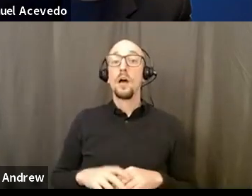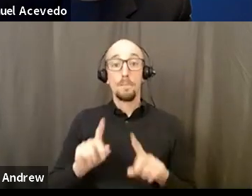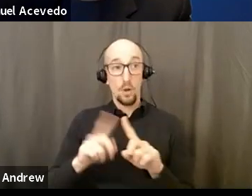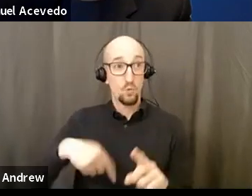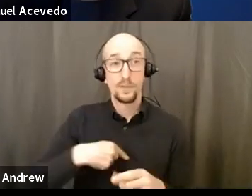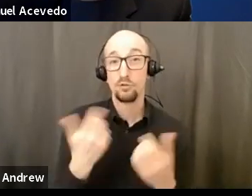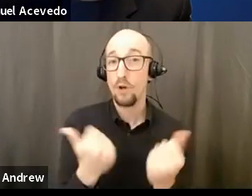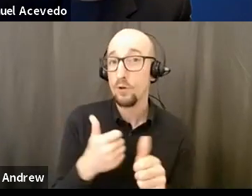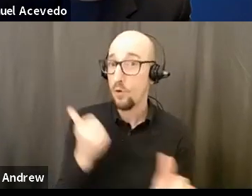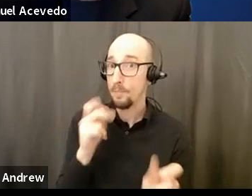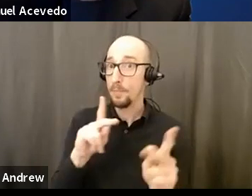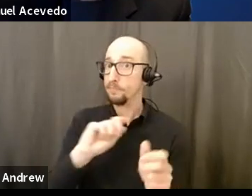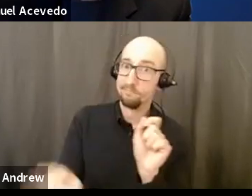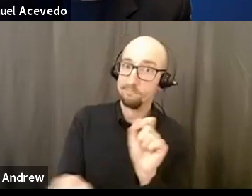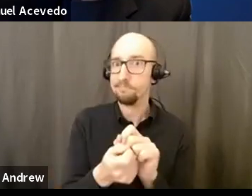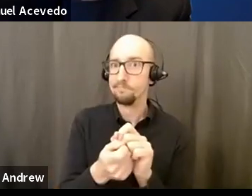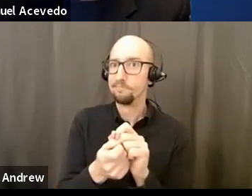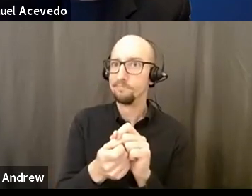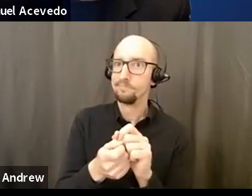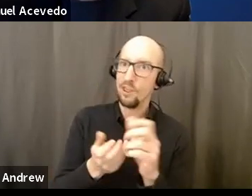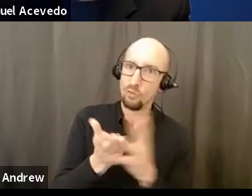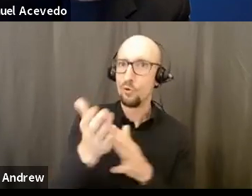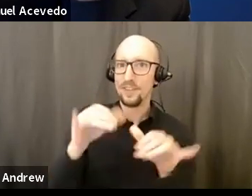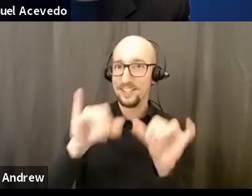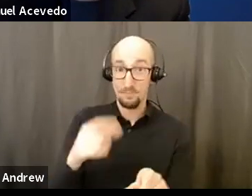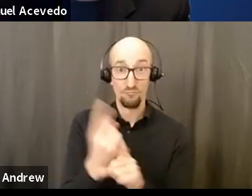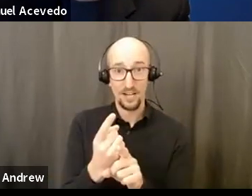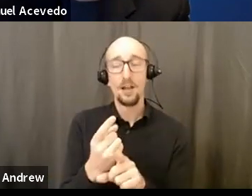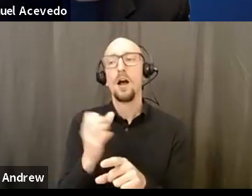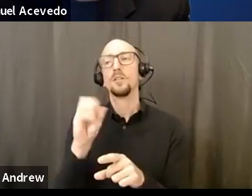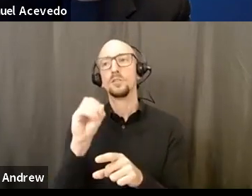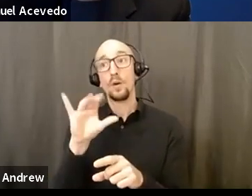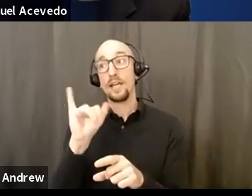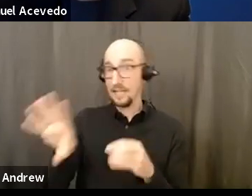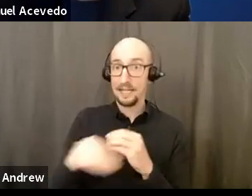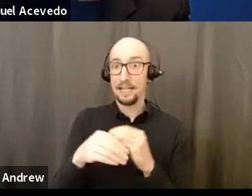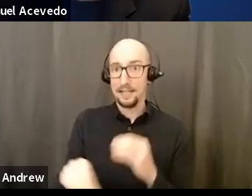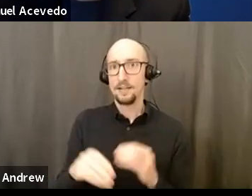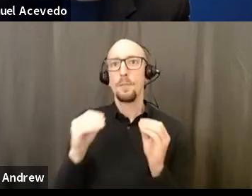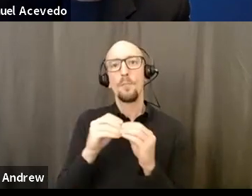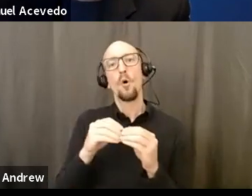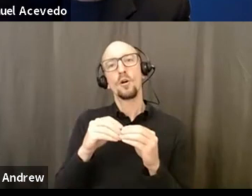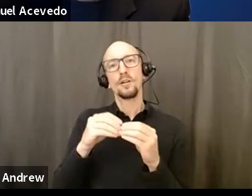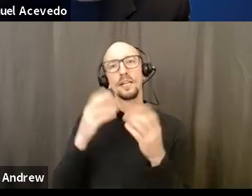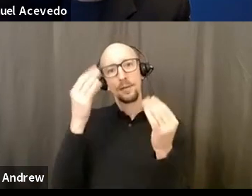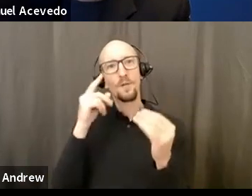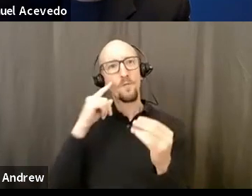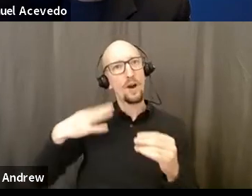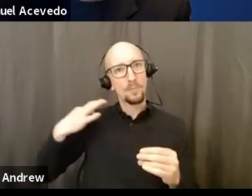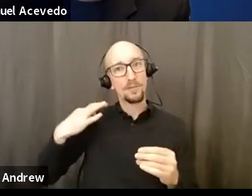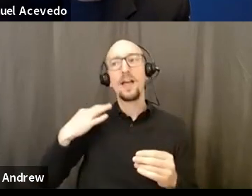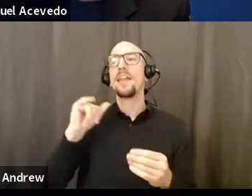speak, the more variables we can include in eligibility, the more fair we are across the